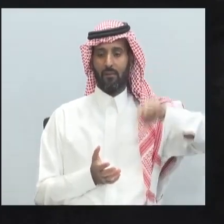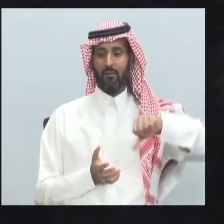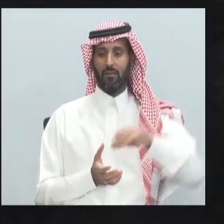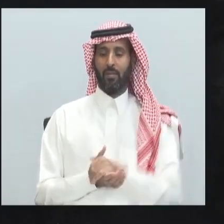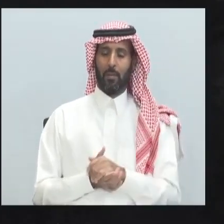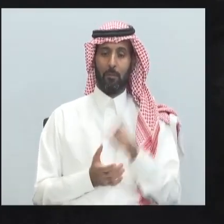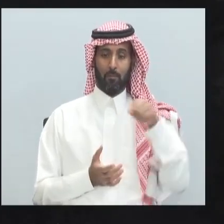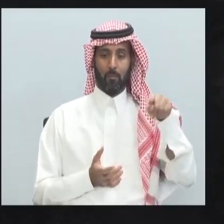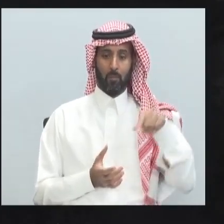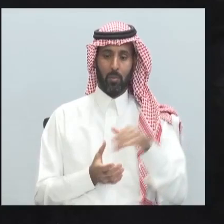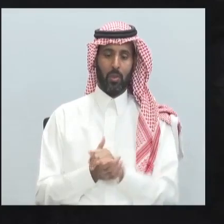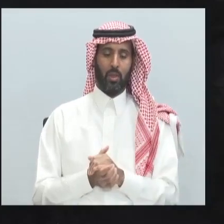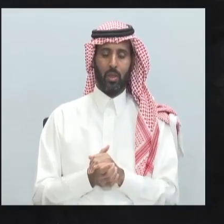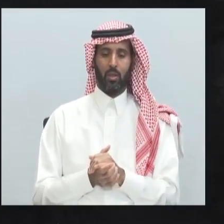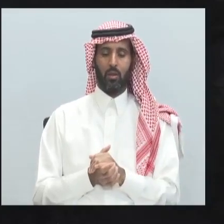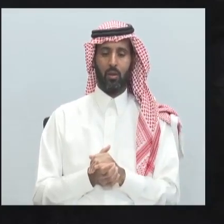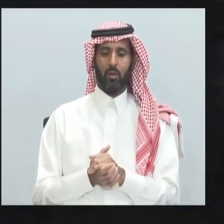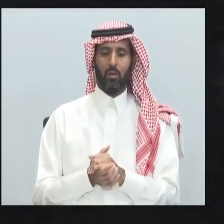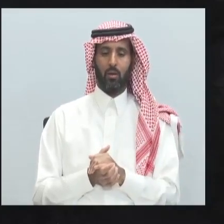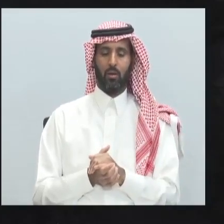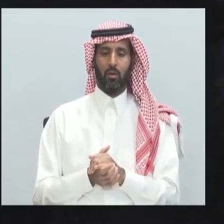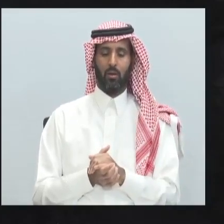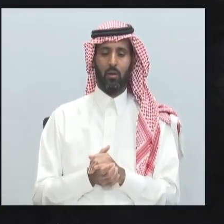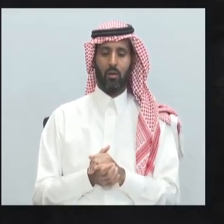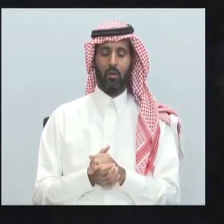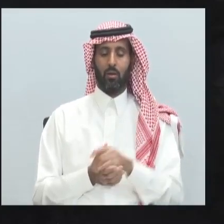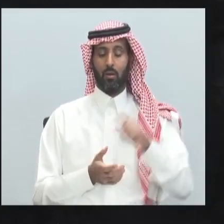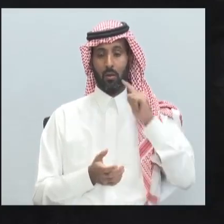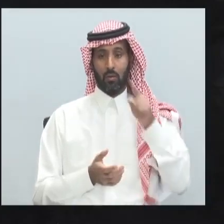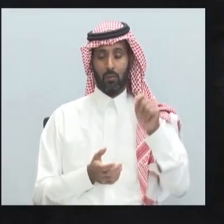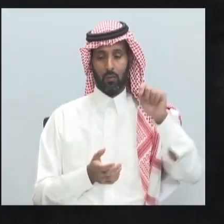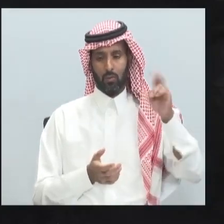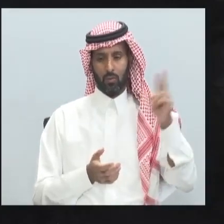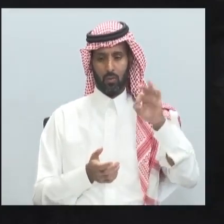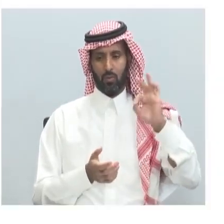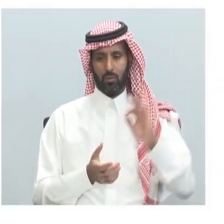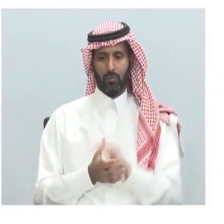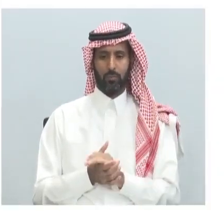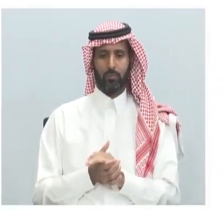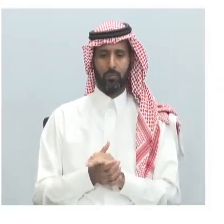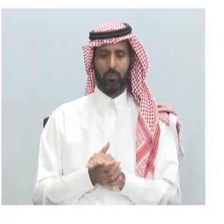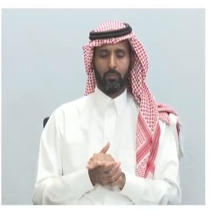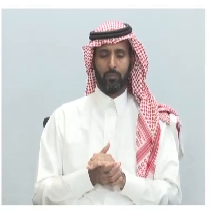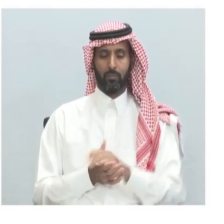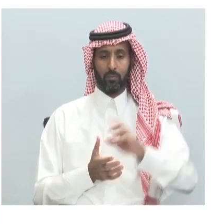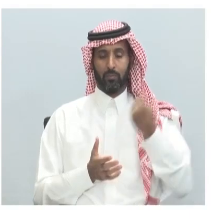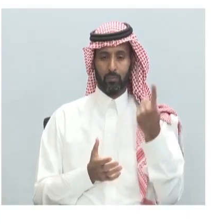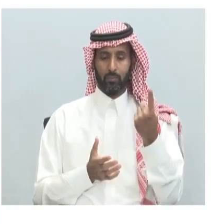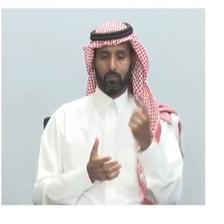have T, F. True, false. True, T, false, F. Okay, now number one.